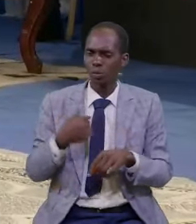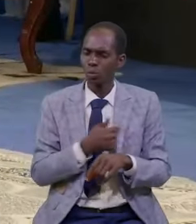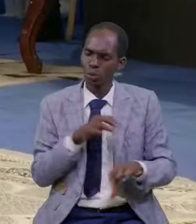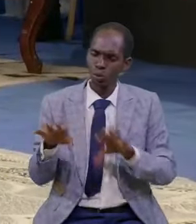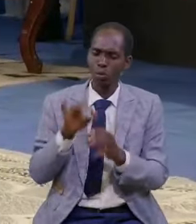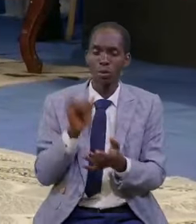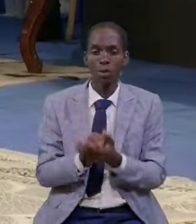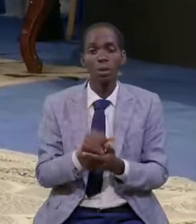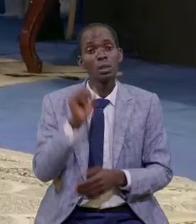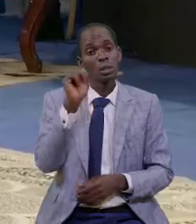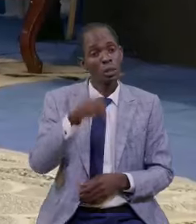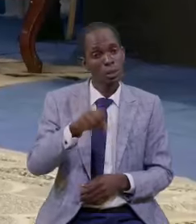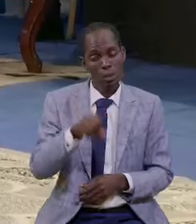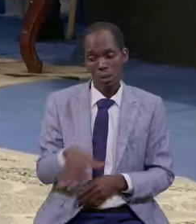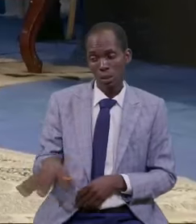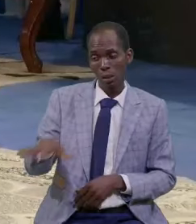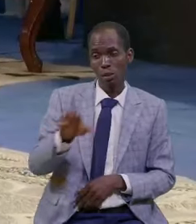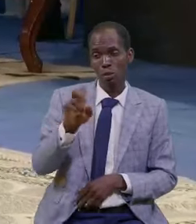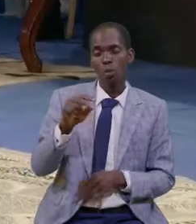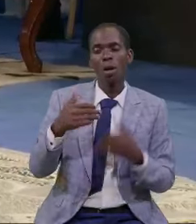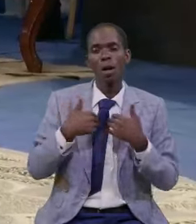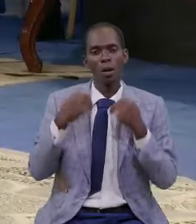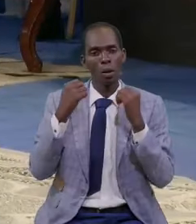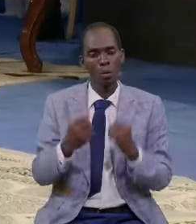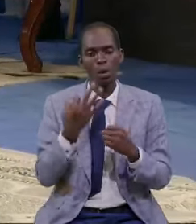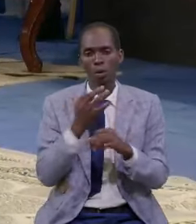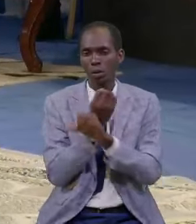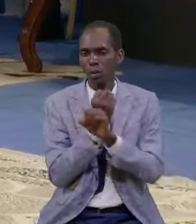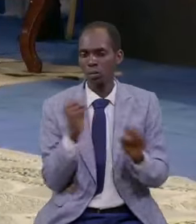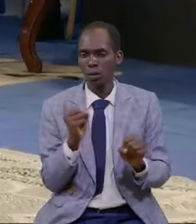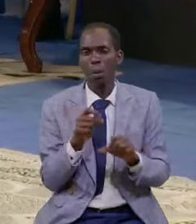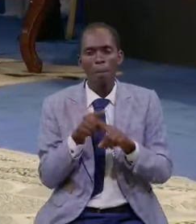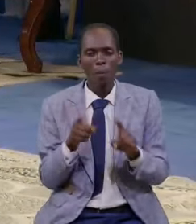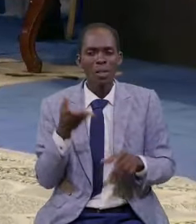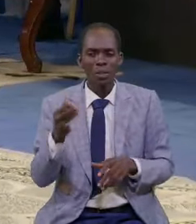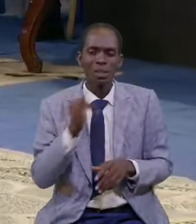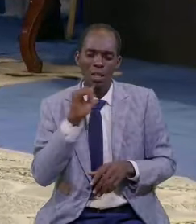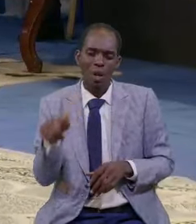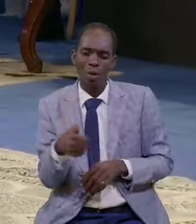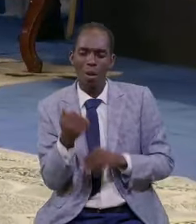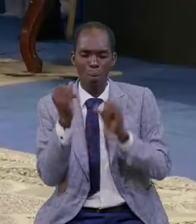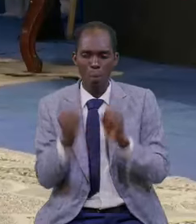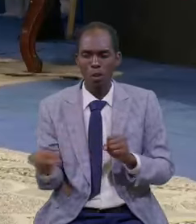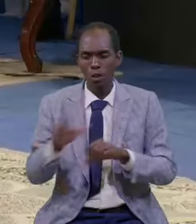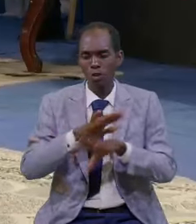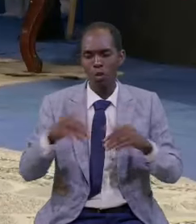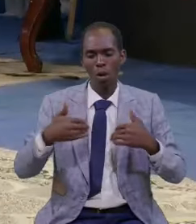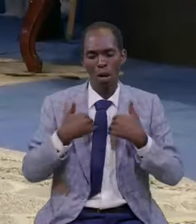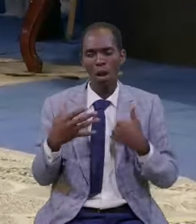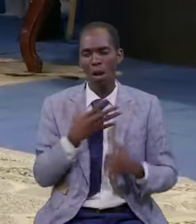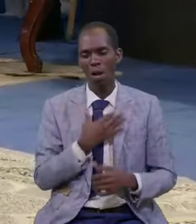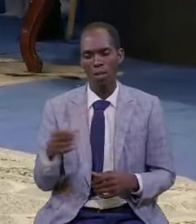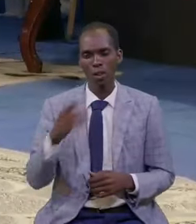salvation, they knew there was a kind of power they did not have, the power over the spirits.